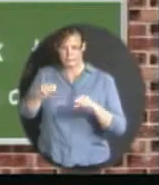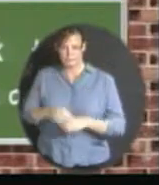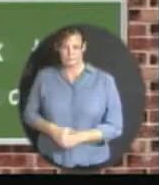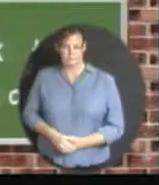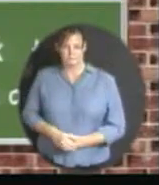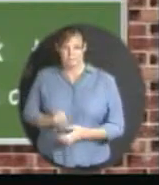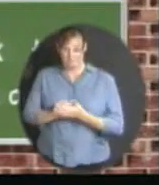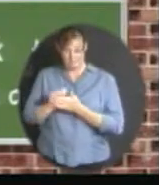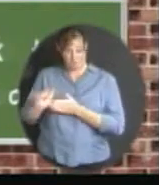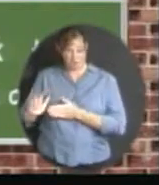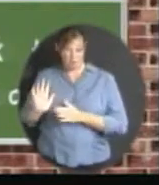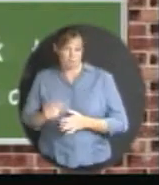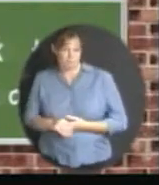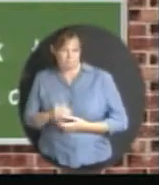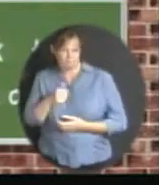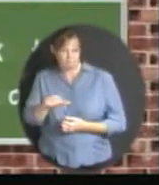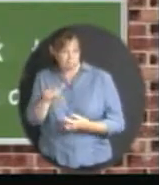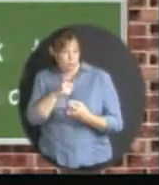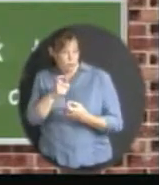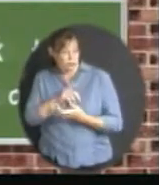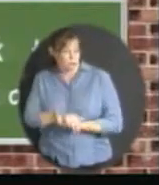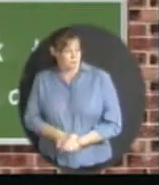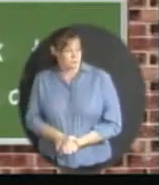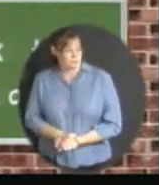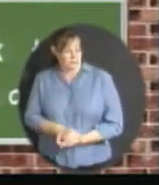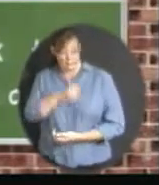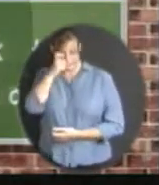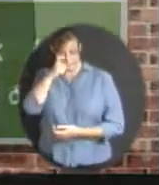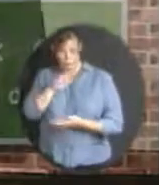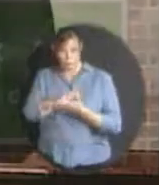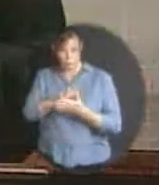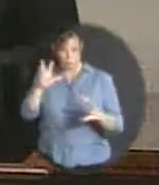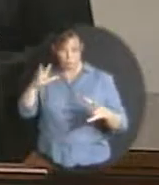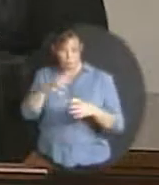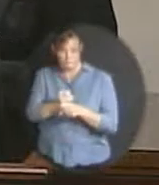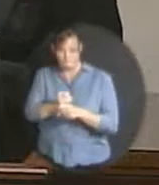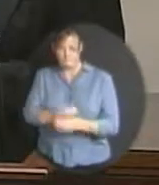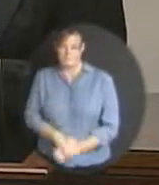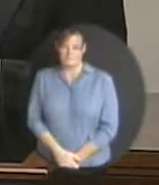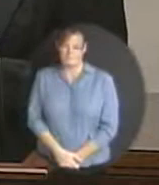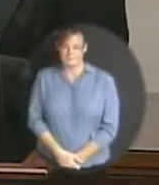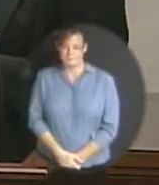And that's it, if you have any questions. Summer school in a nutshell.